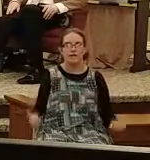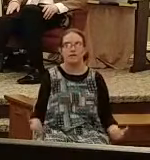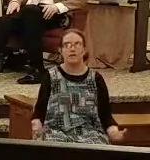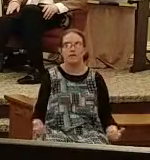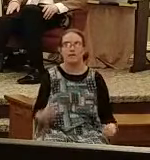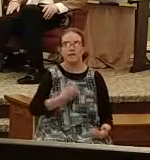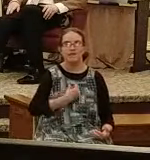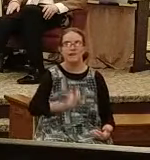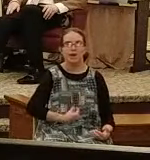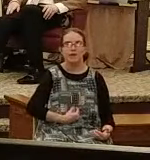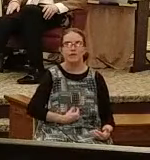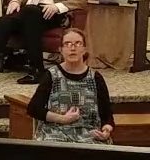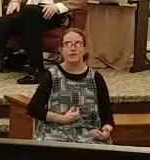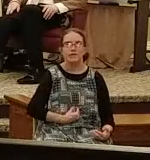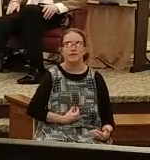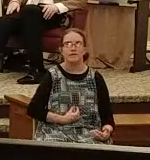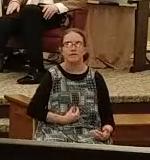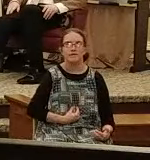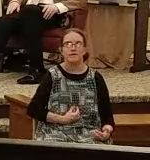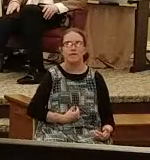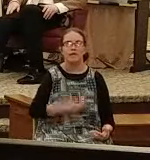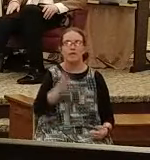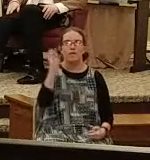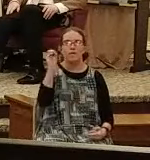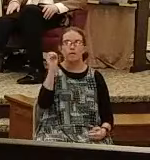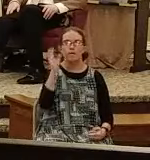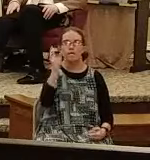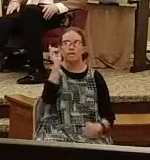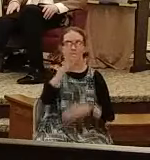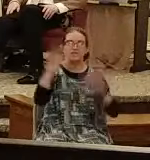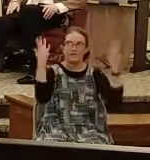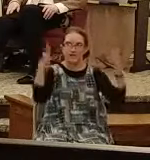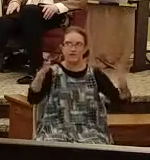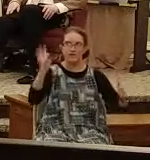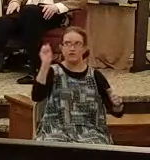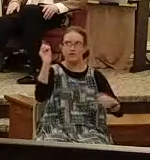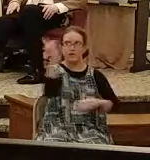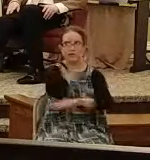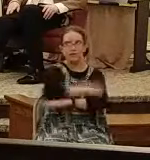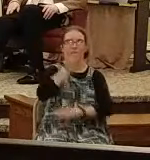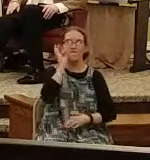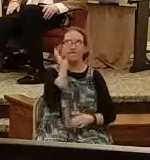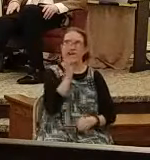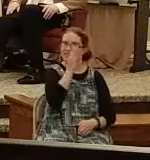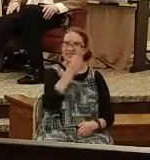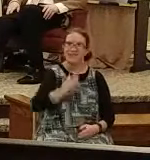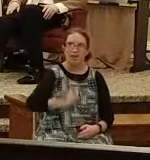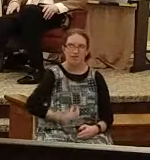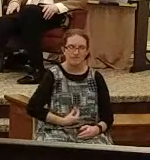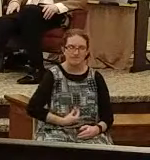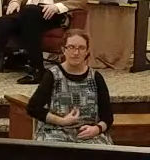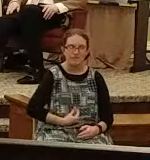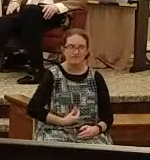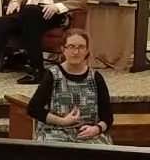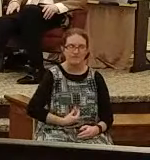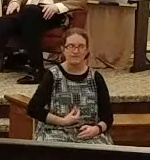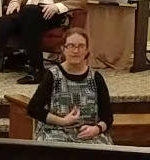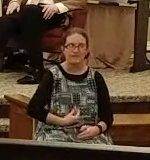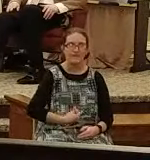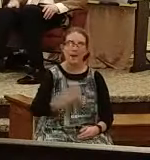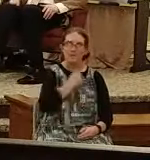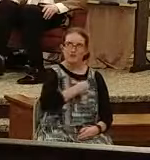He's hungry. He's on a 40-day fast. He just got off a 40-day fast. He's hungry. Now,